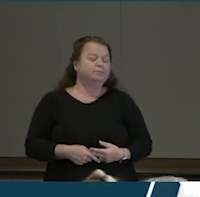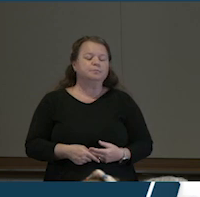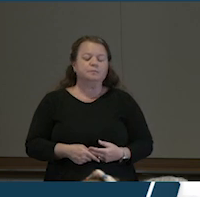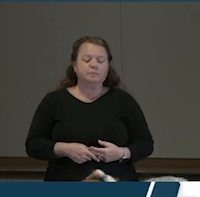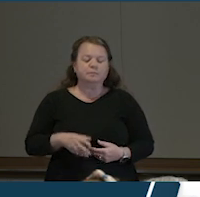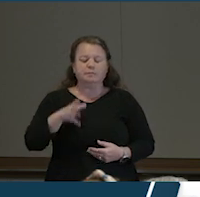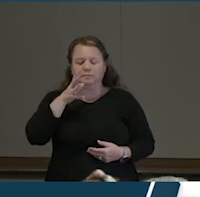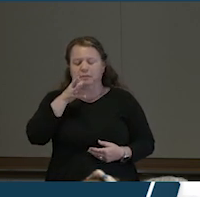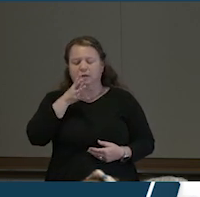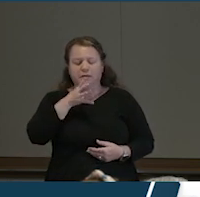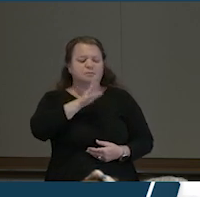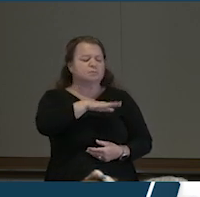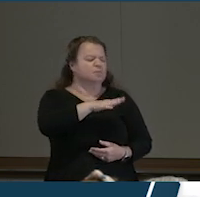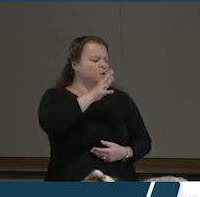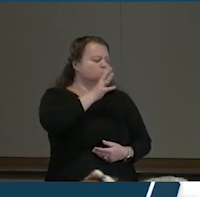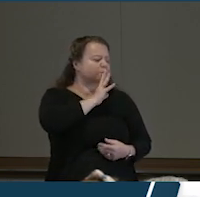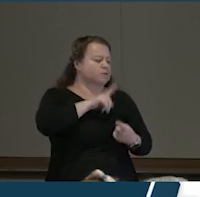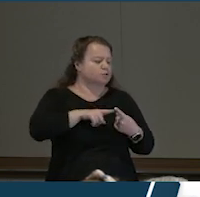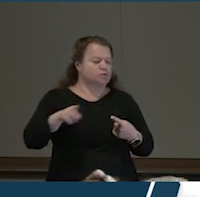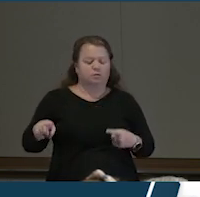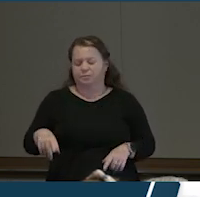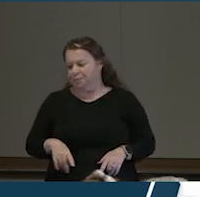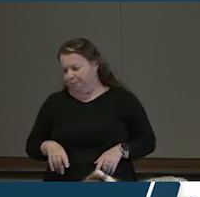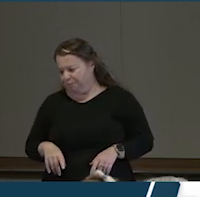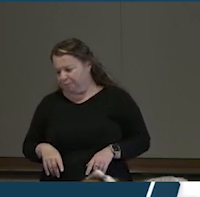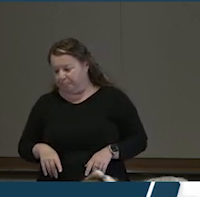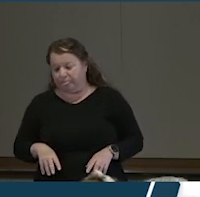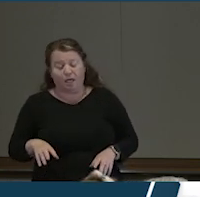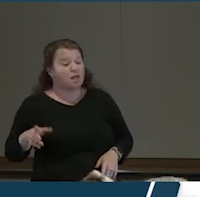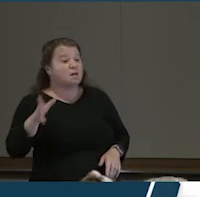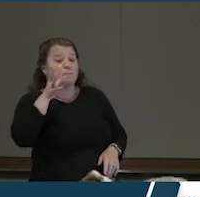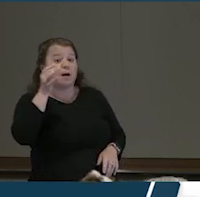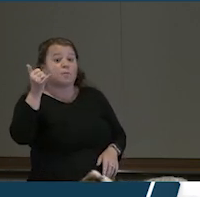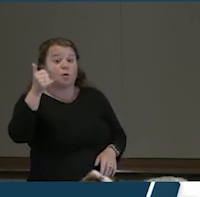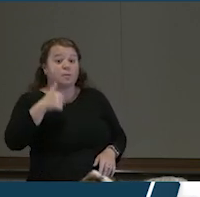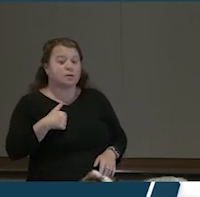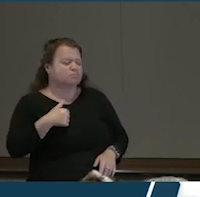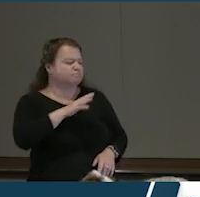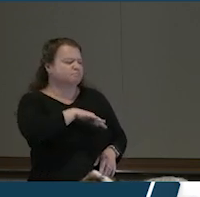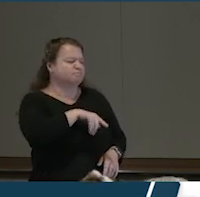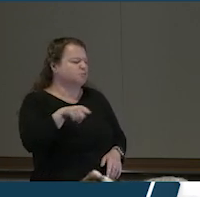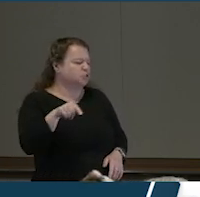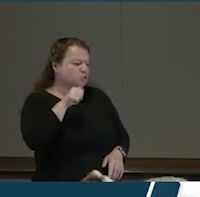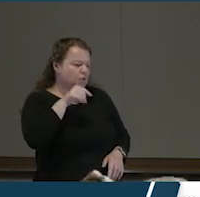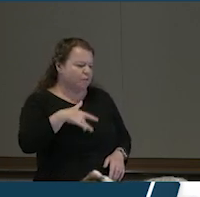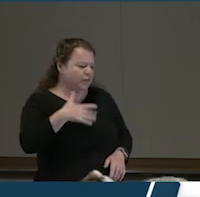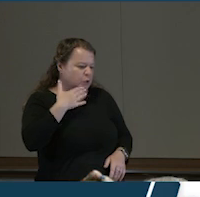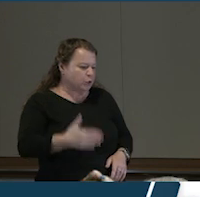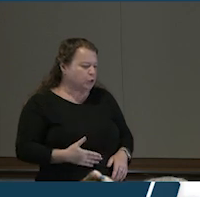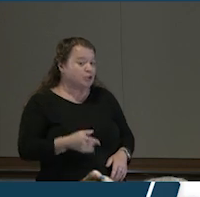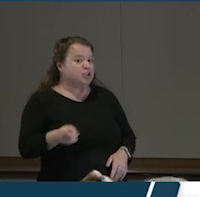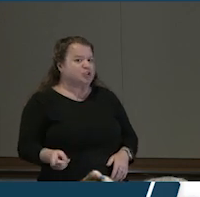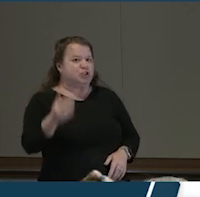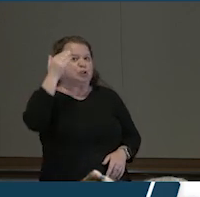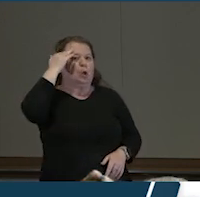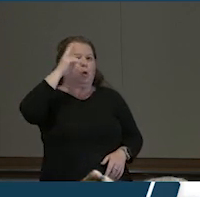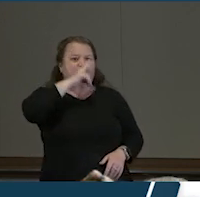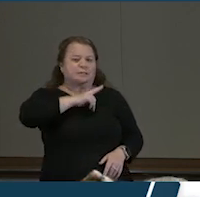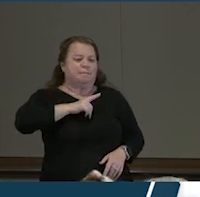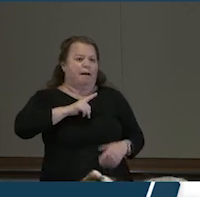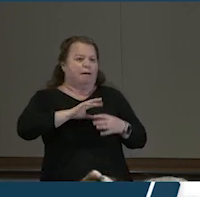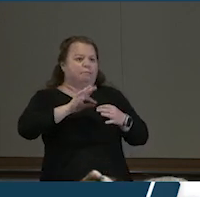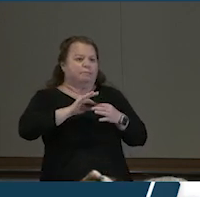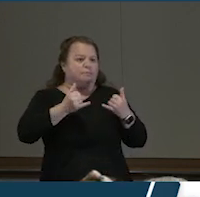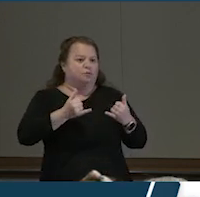to her. So then Mom calls me back, and she says, yeah, she said that she's not feeling well, and she knows the mock testimonies today. I'm like, oh,